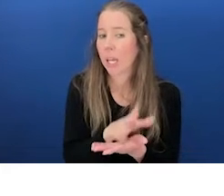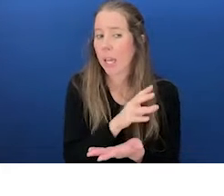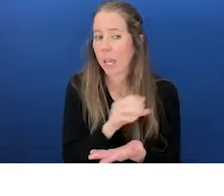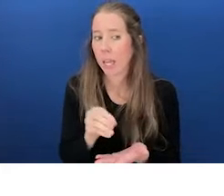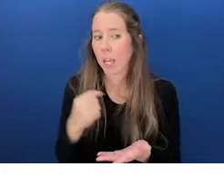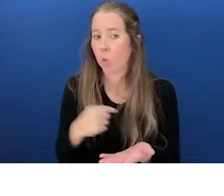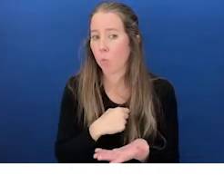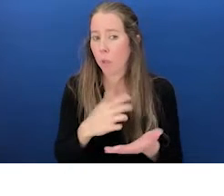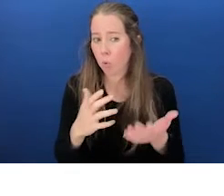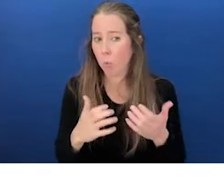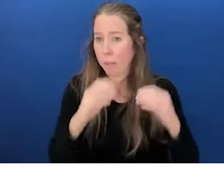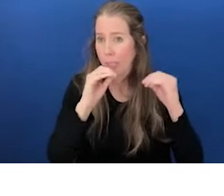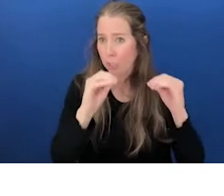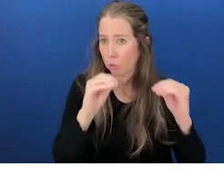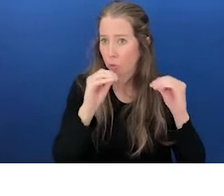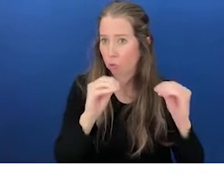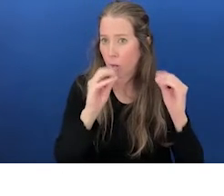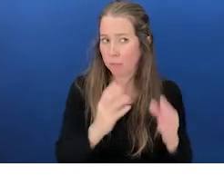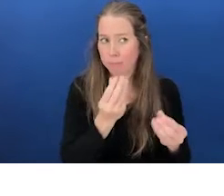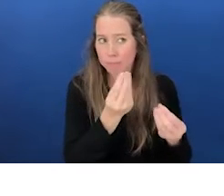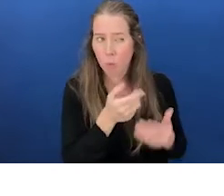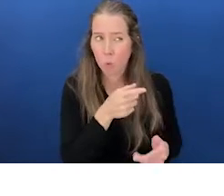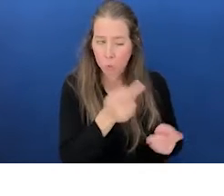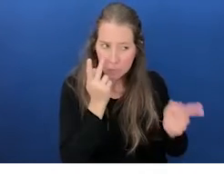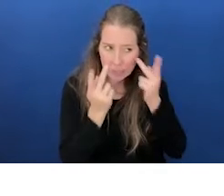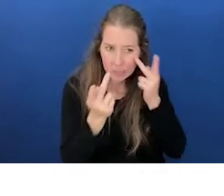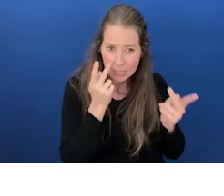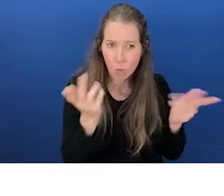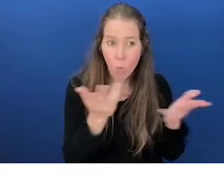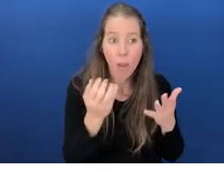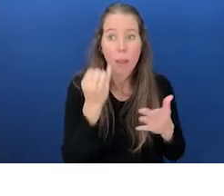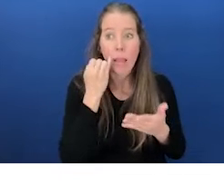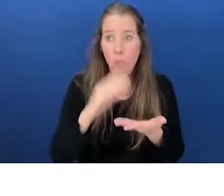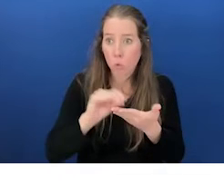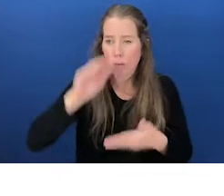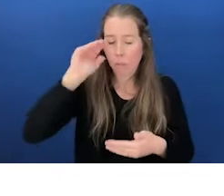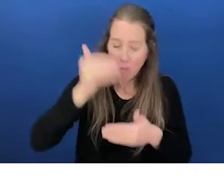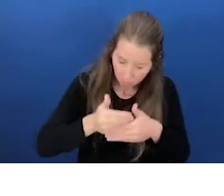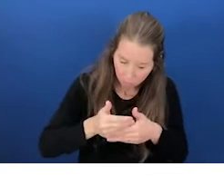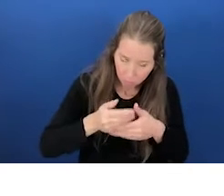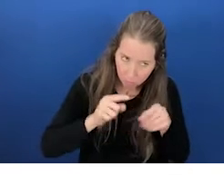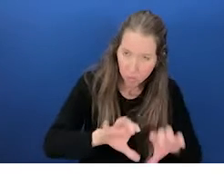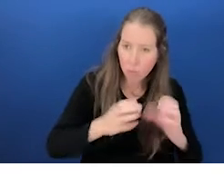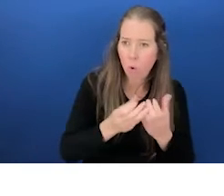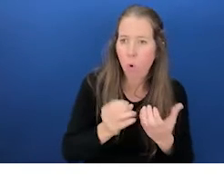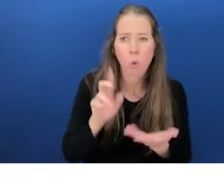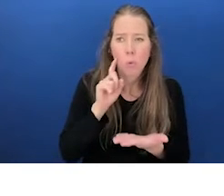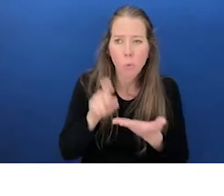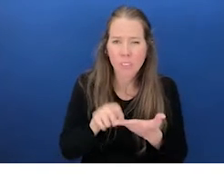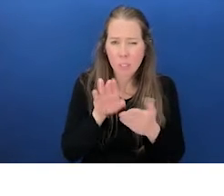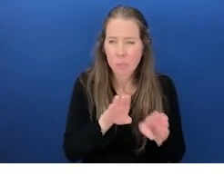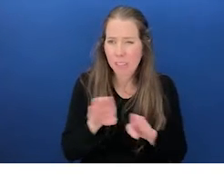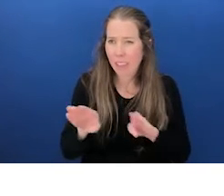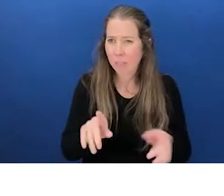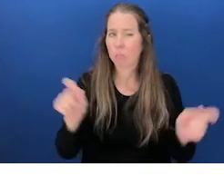instructor to let us know what they see. What if the student is falling asleep in class and you notice a change in the